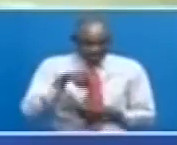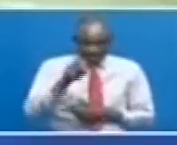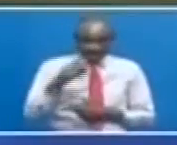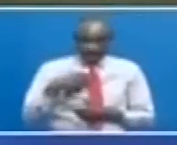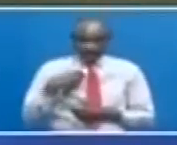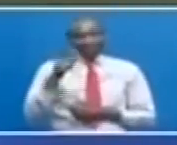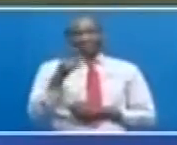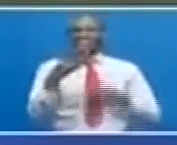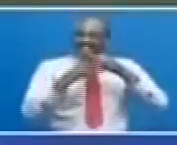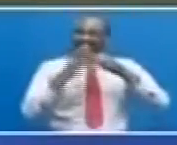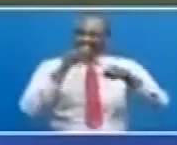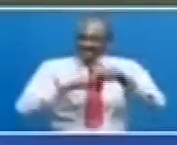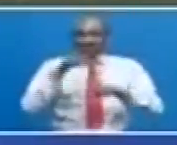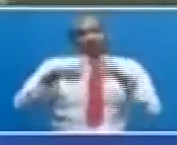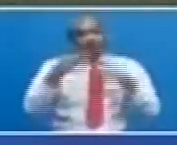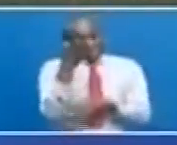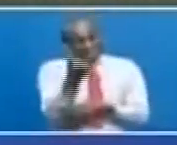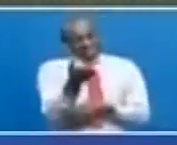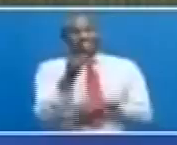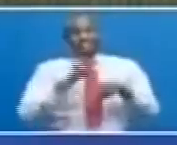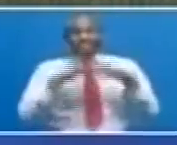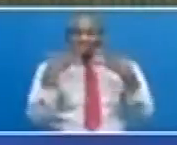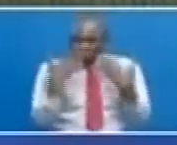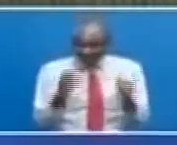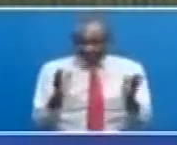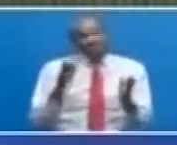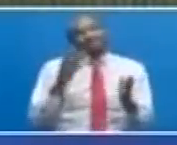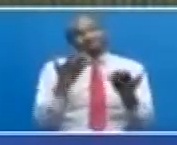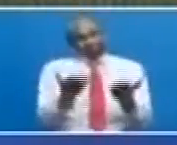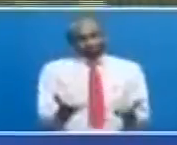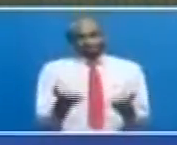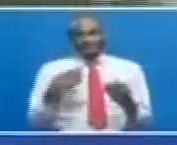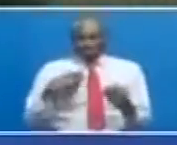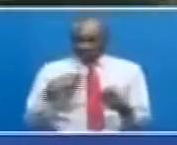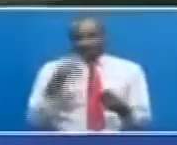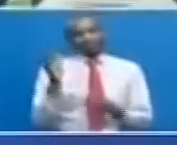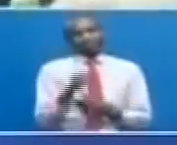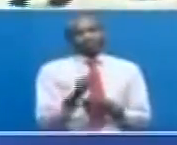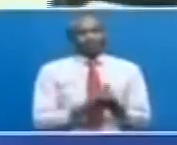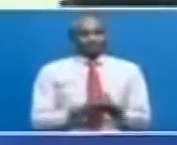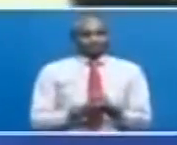9th African Nations Championship Cup in Nairobi after going through the whole tournament without dropping a single set.